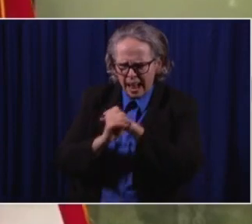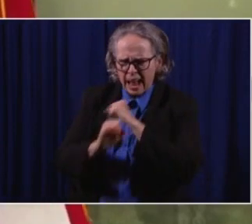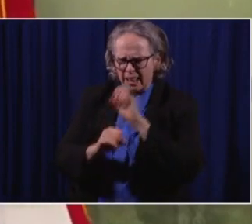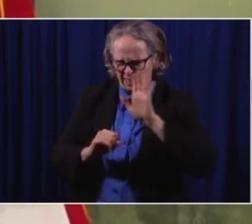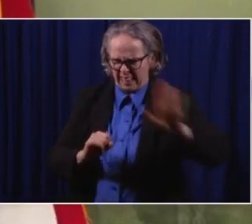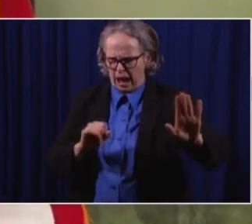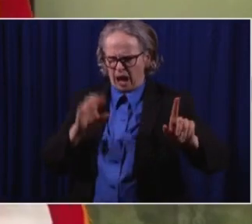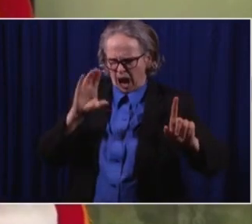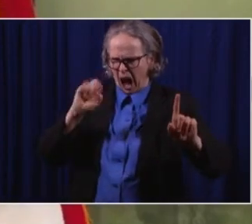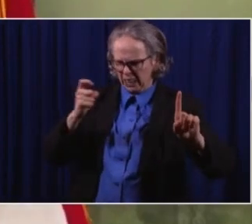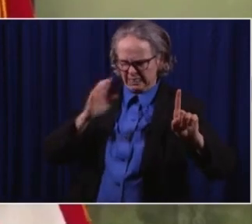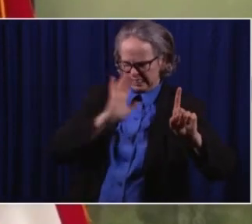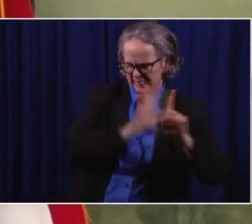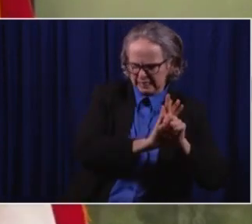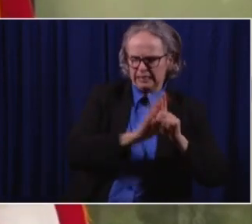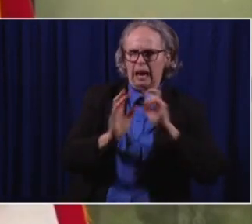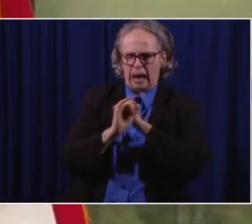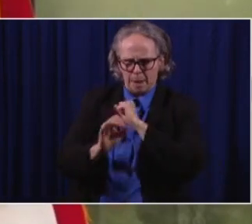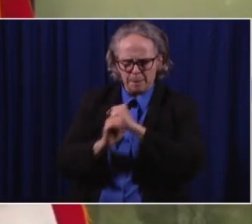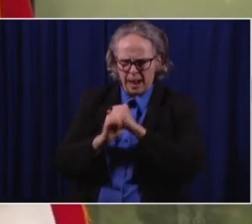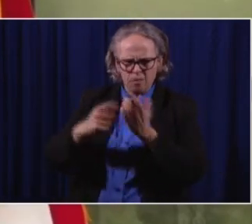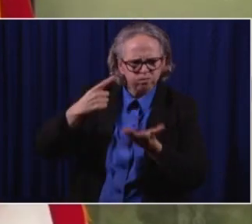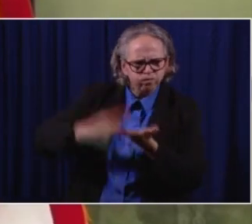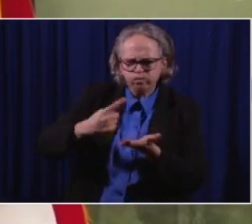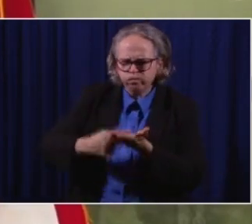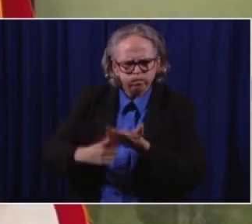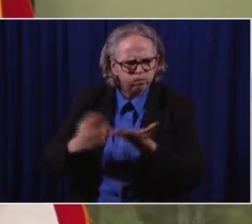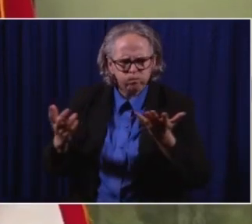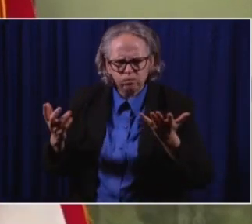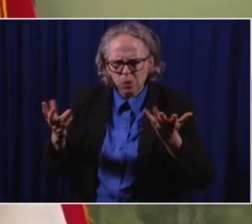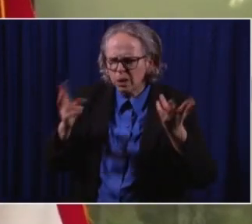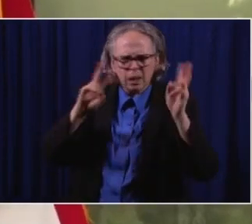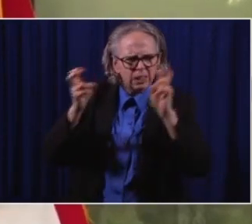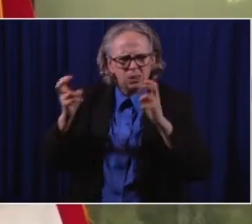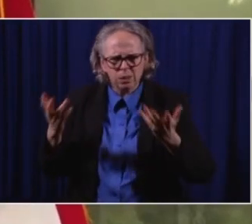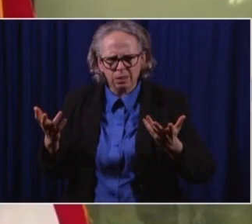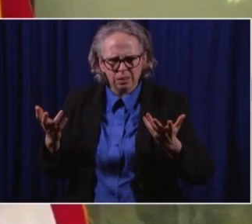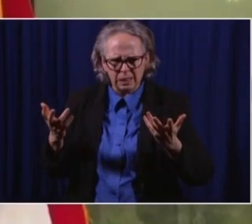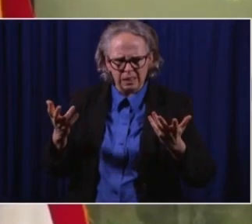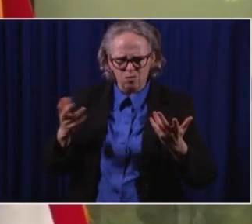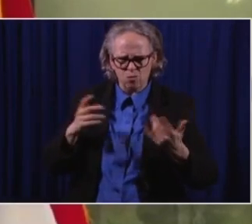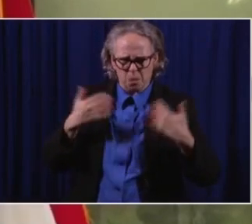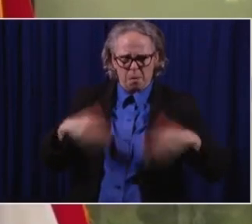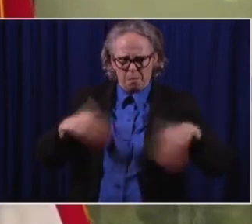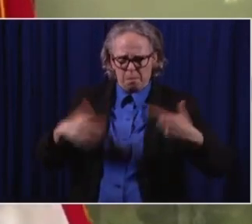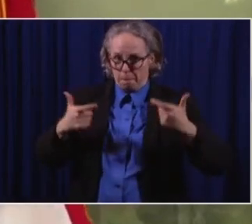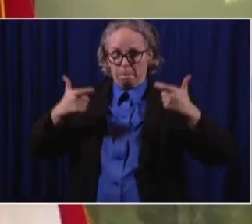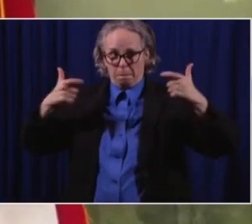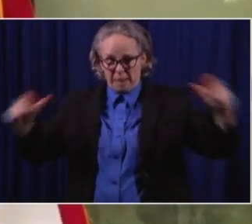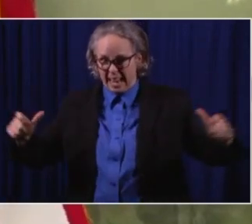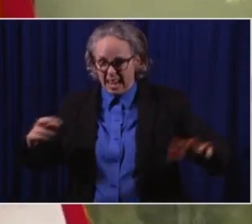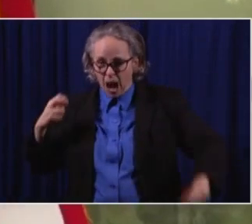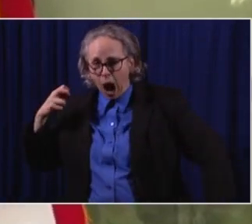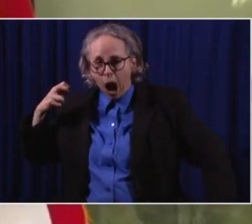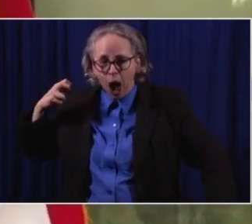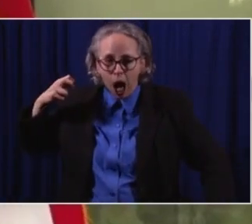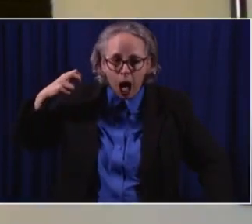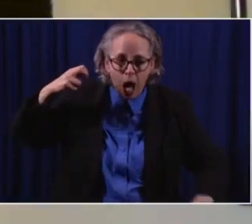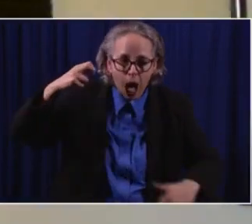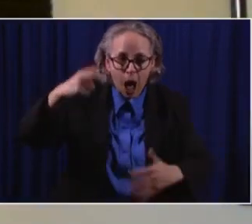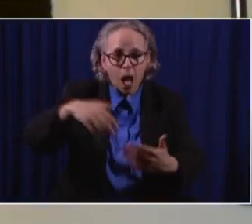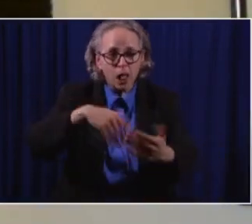mostly on pretty big, significant trips, right? Yeah, he would. He and Franklin Roosevelt